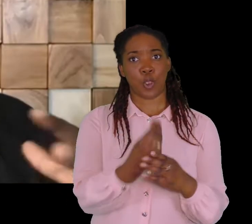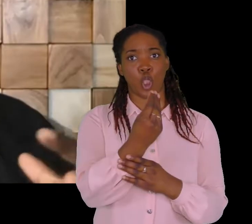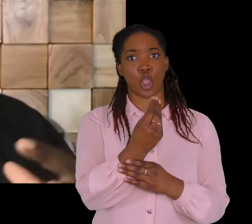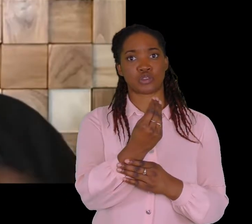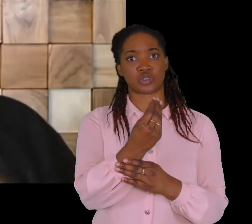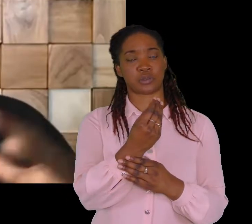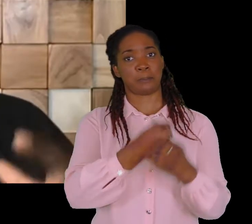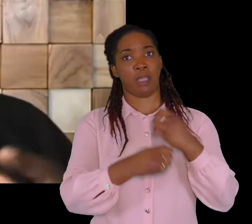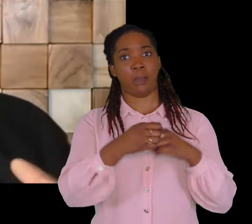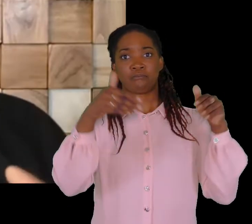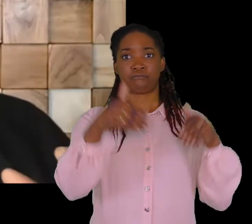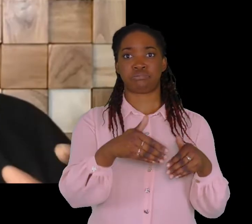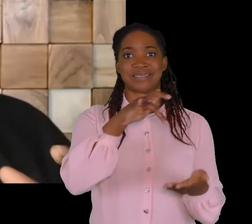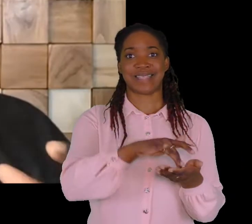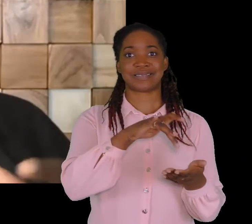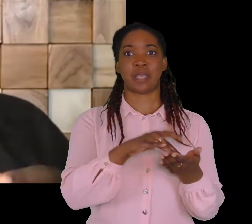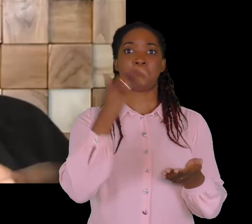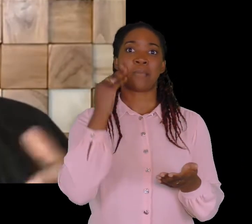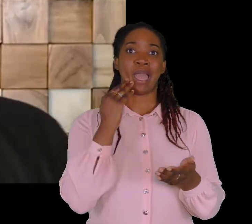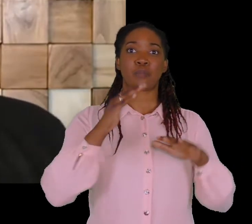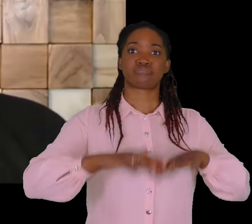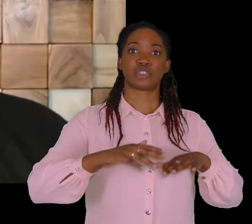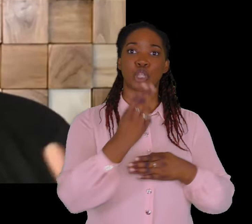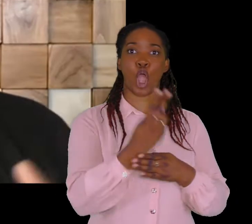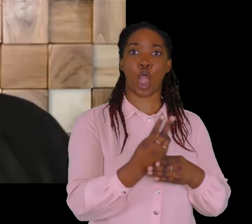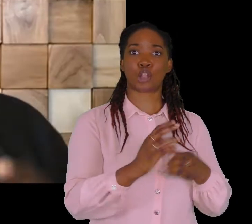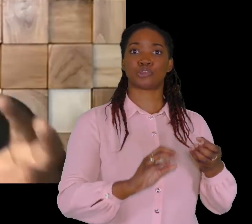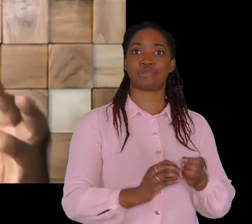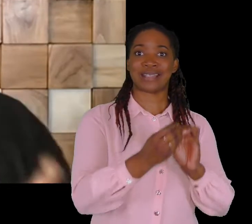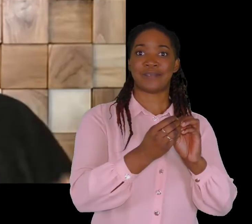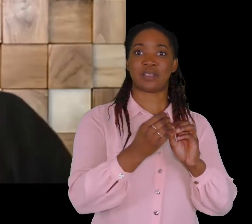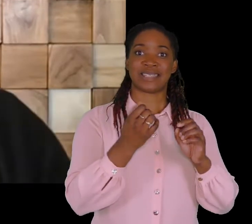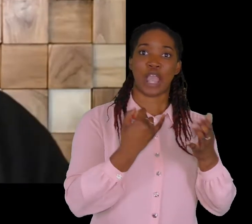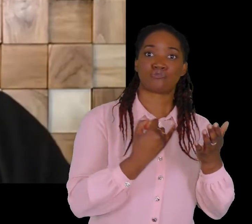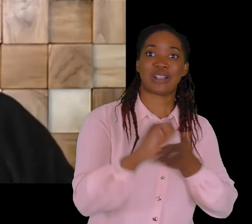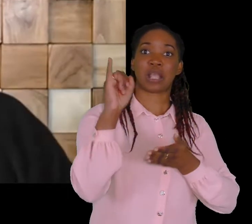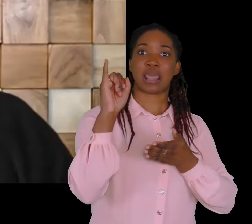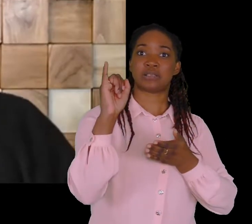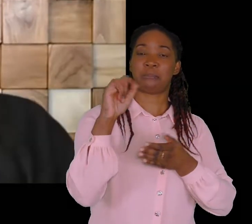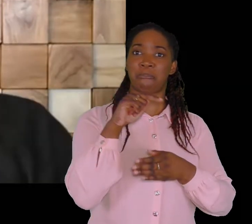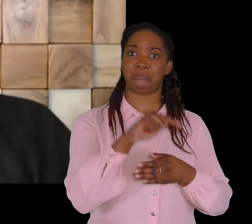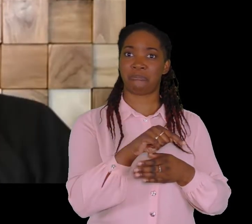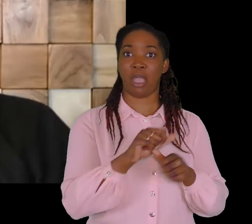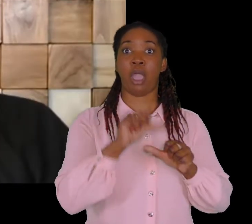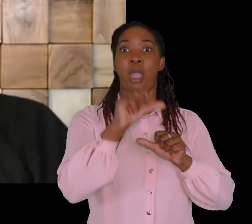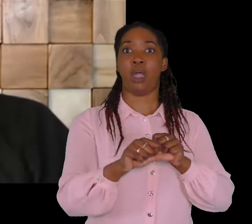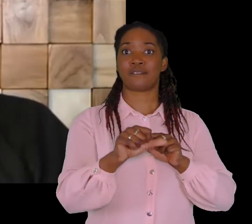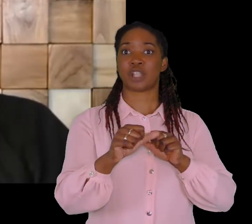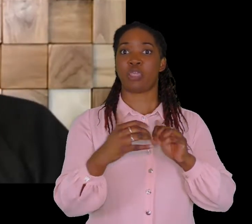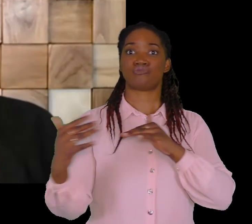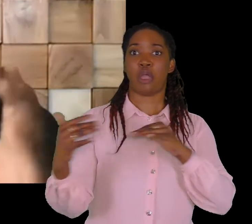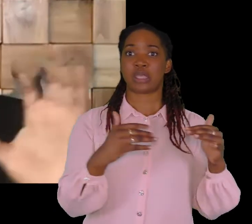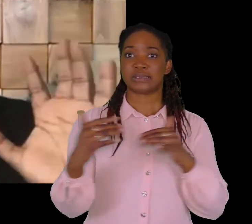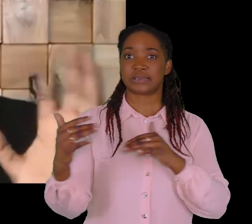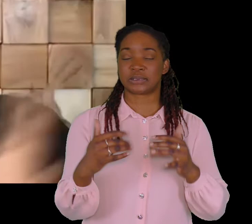British creativity and Black British radicalism in the wake of the riots? But then secondly, I wanted to also ask you about,